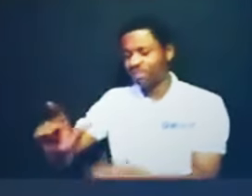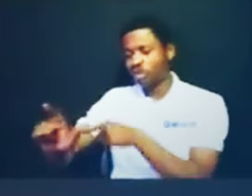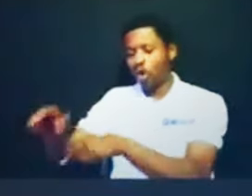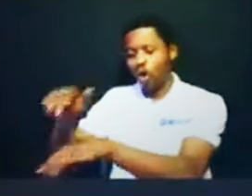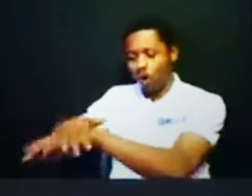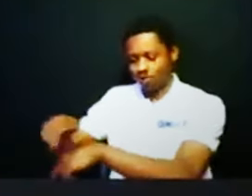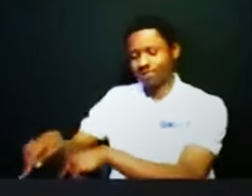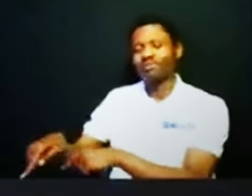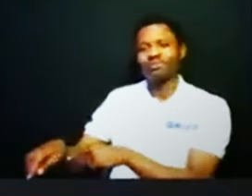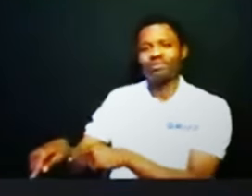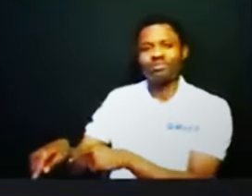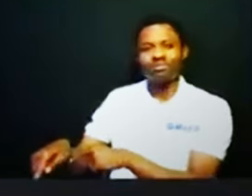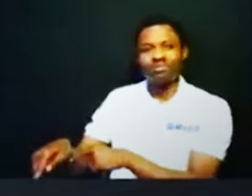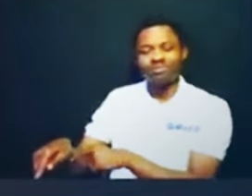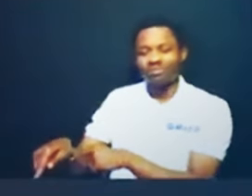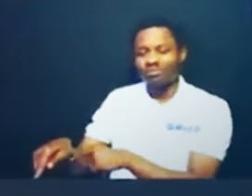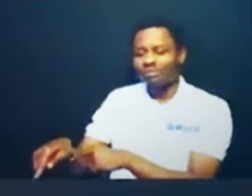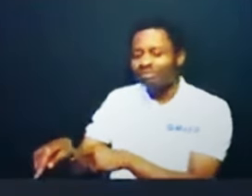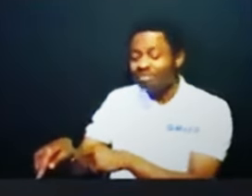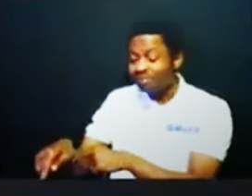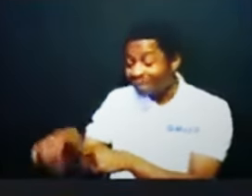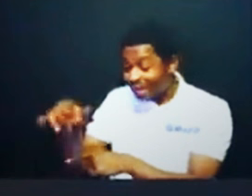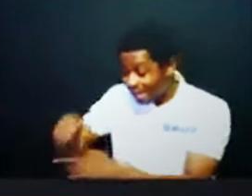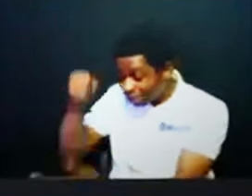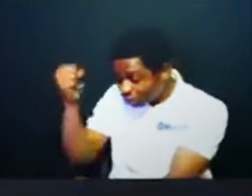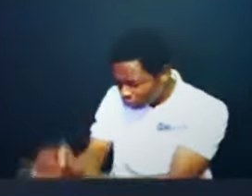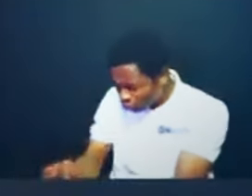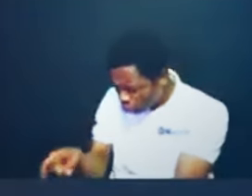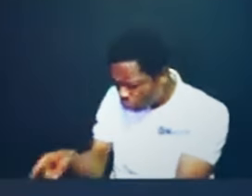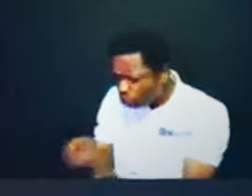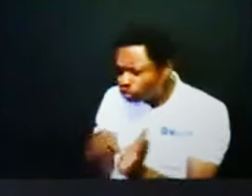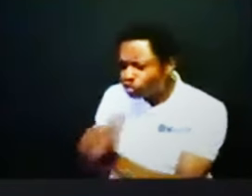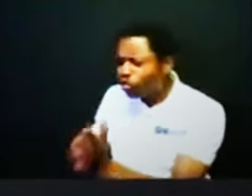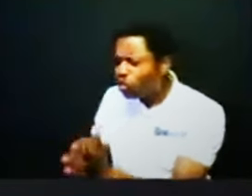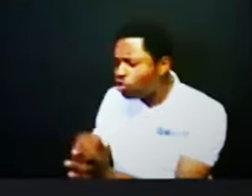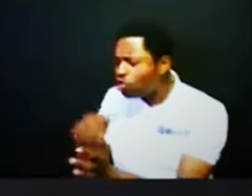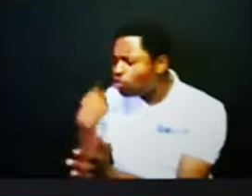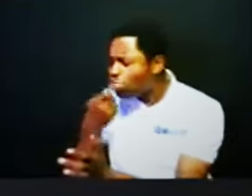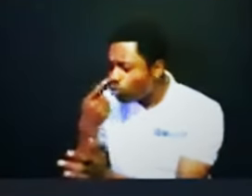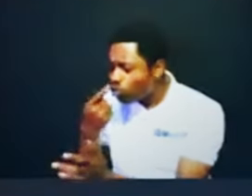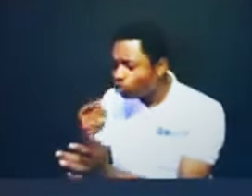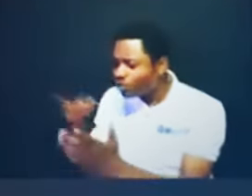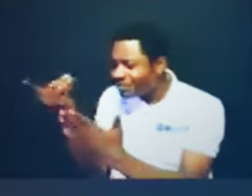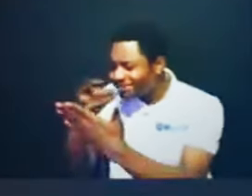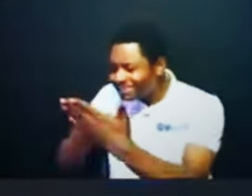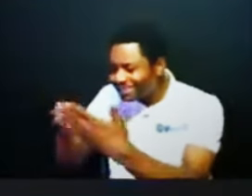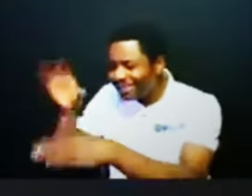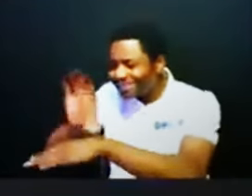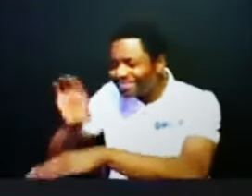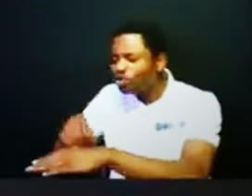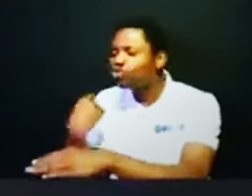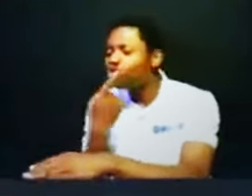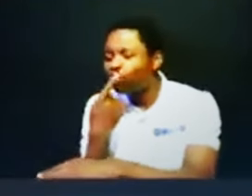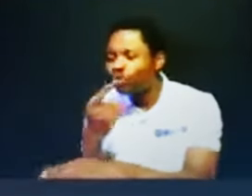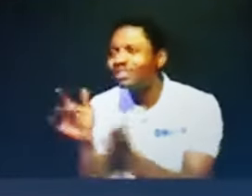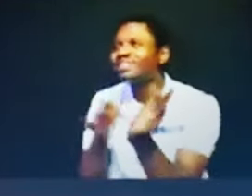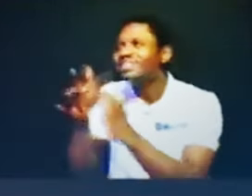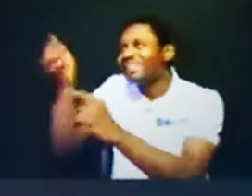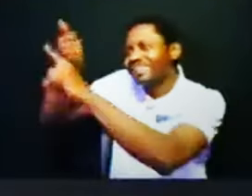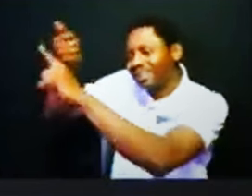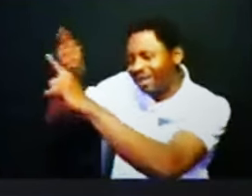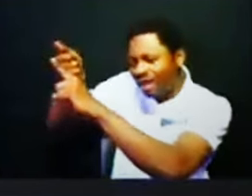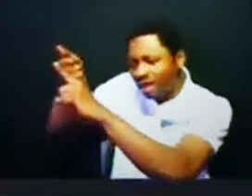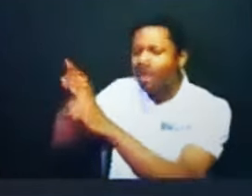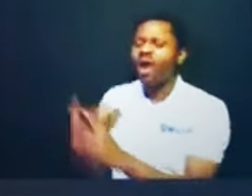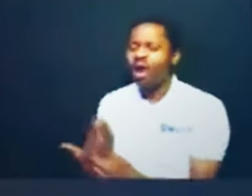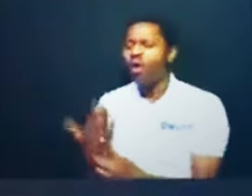seal, which shows at once who designed it and for what purpose it has been designed. Ah,